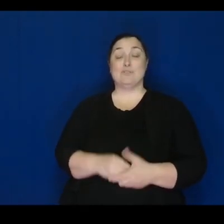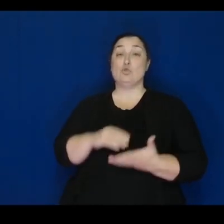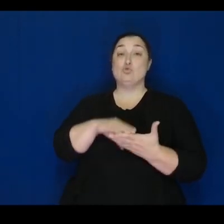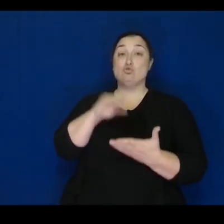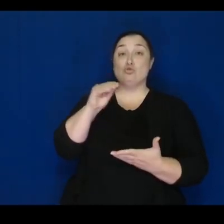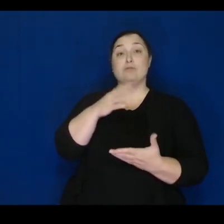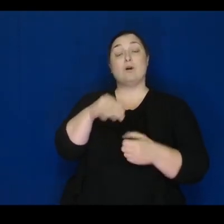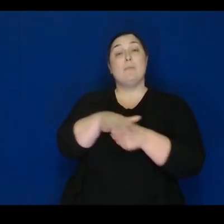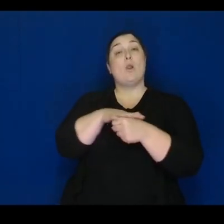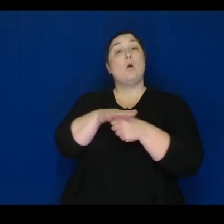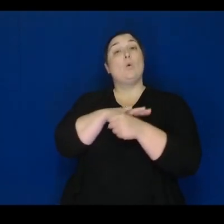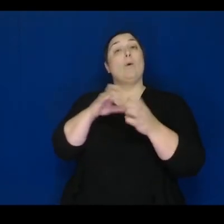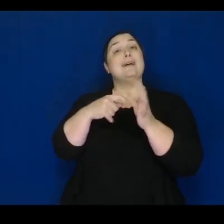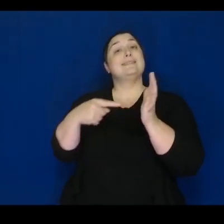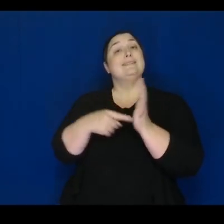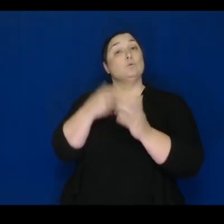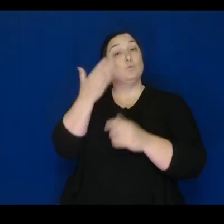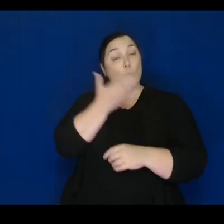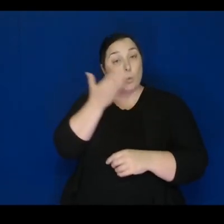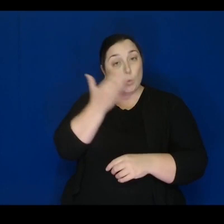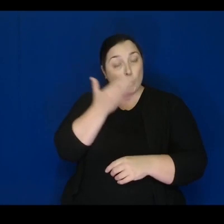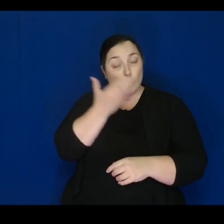from local ACT schools,